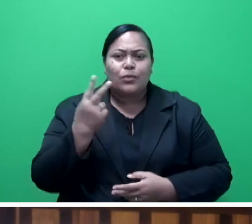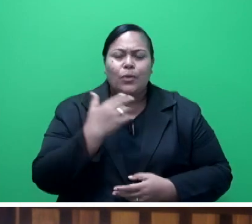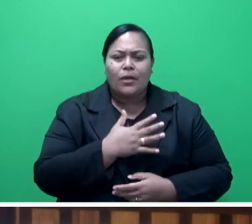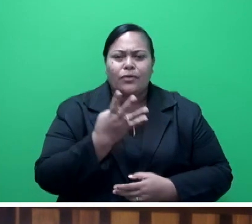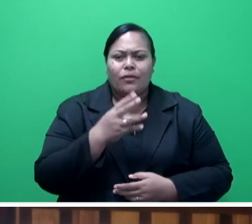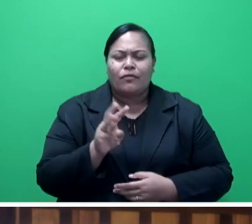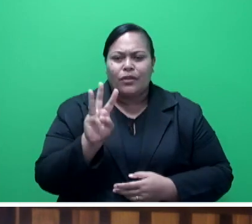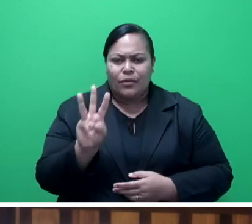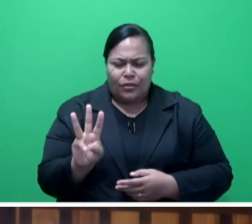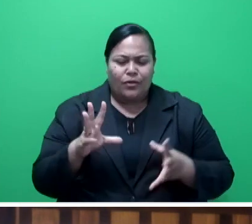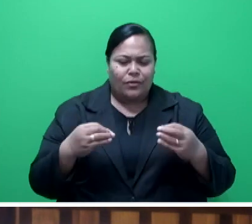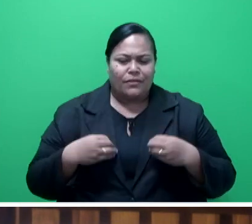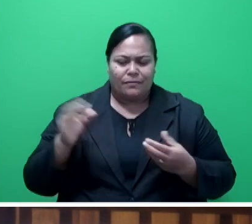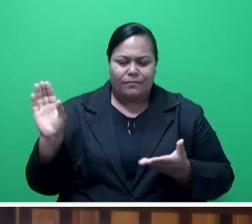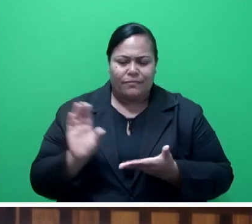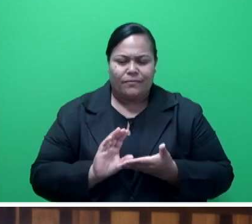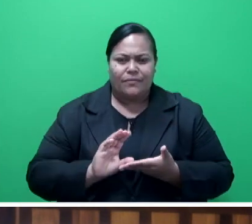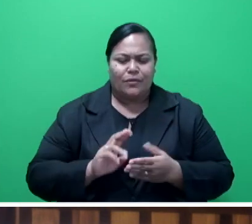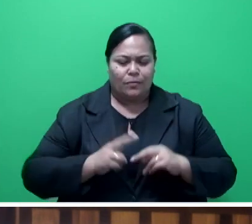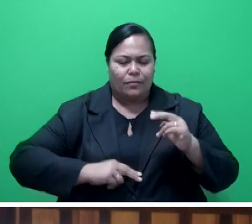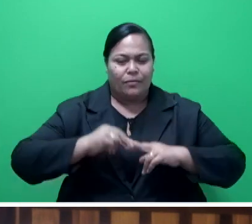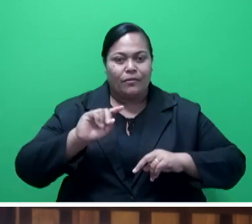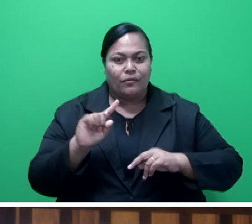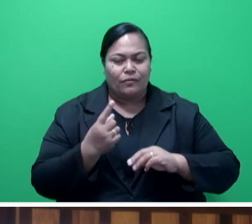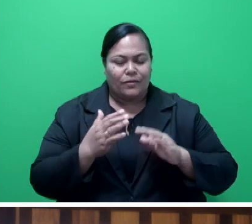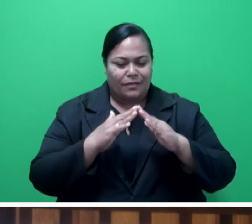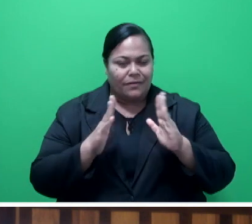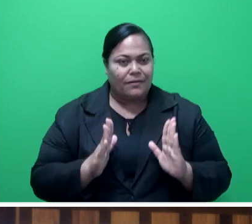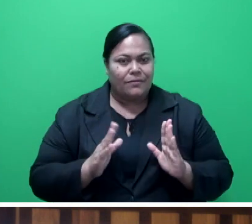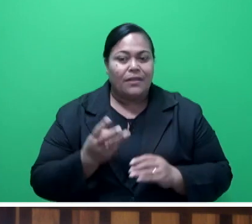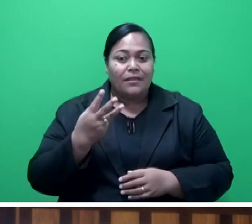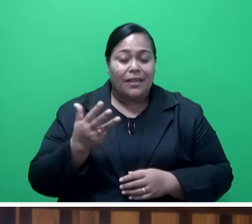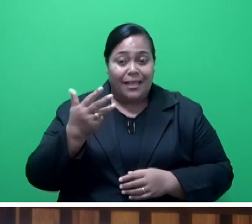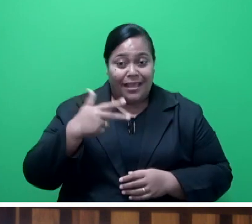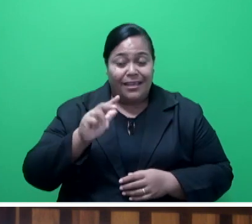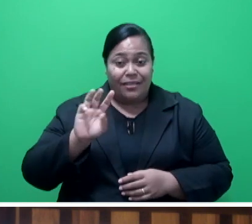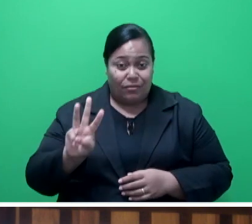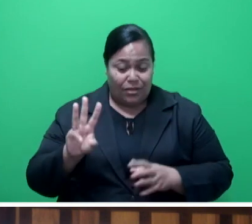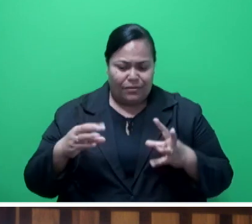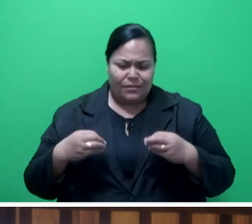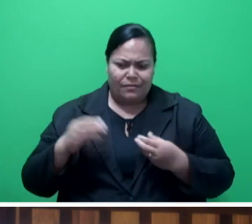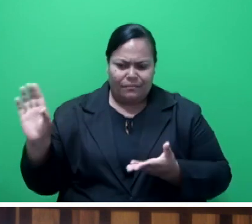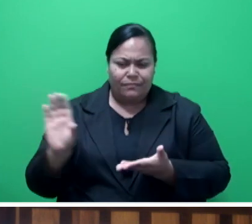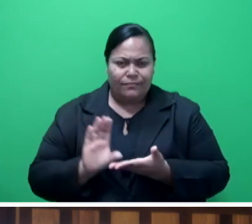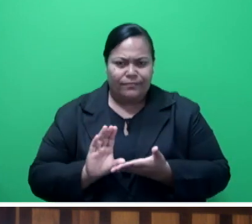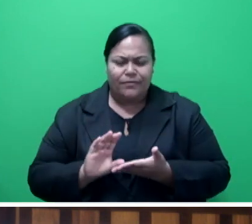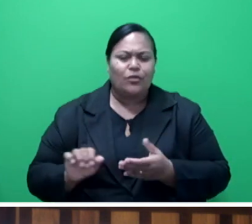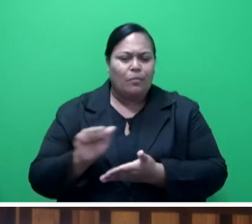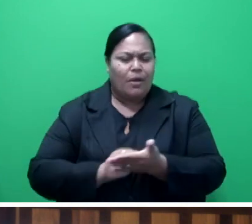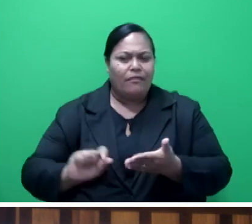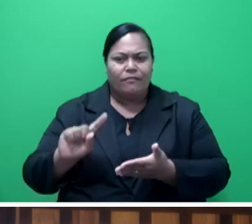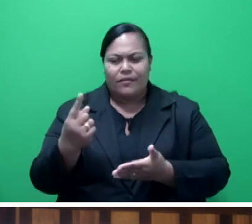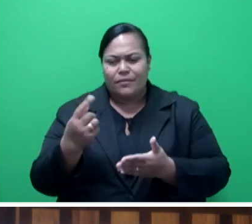a value of $3.4 million grant. And 83 households received the grant to purchase their first home, about